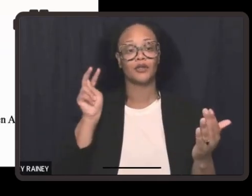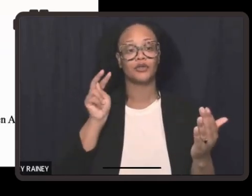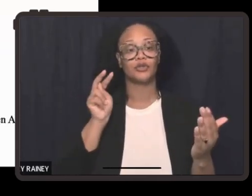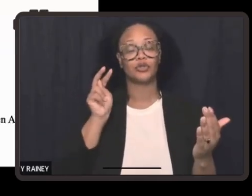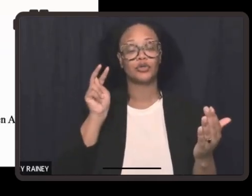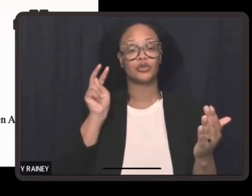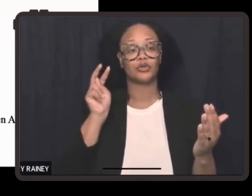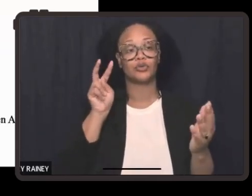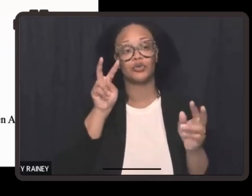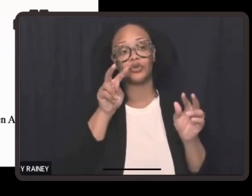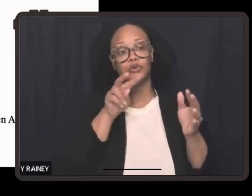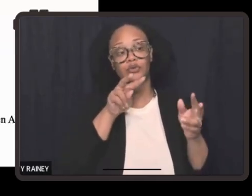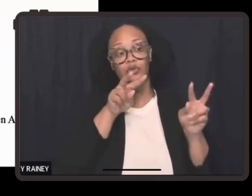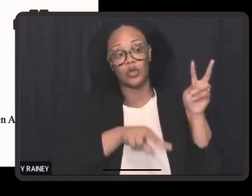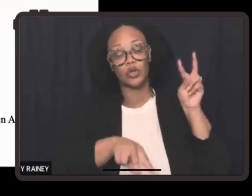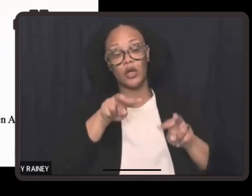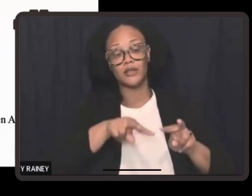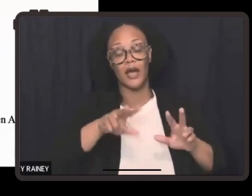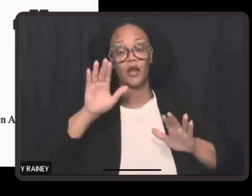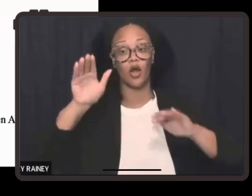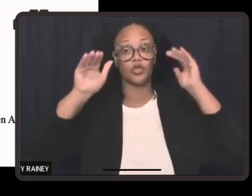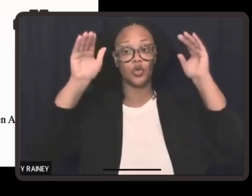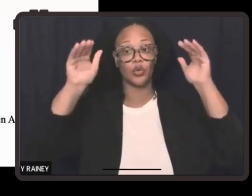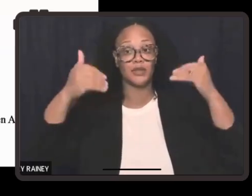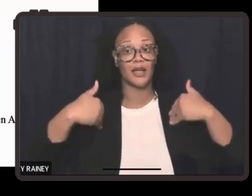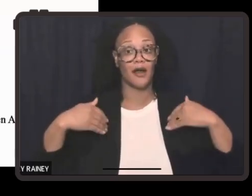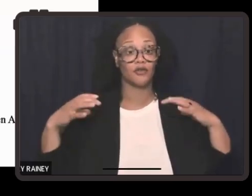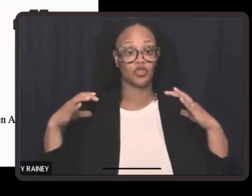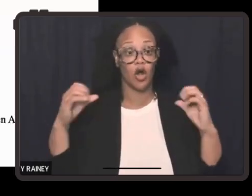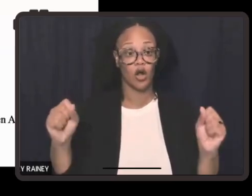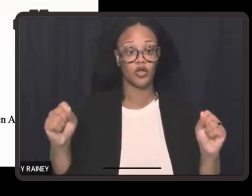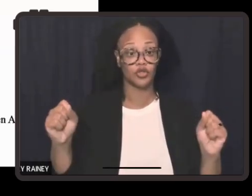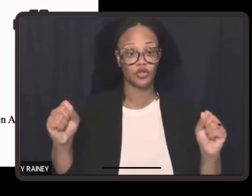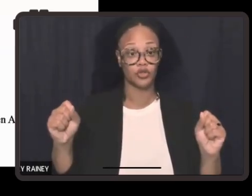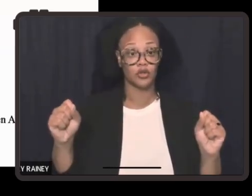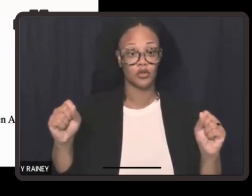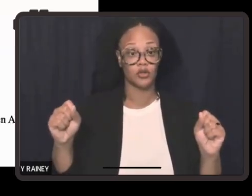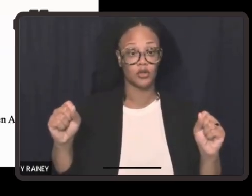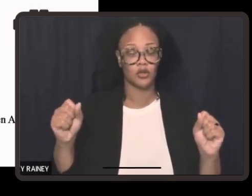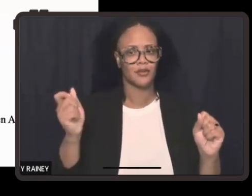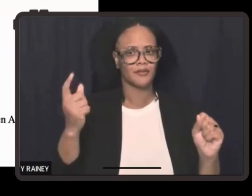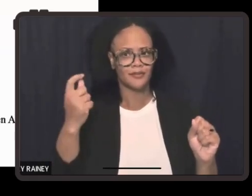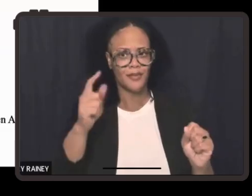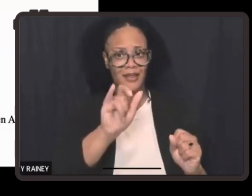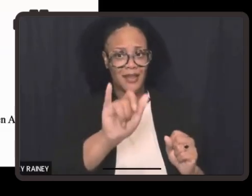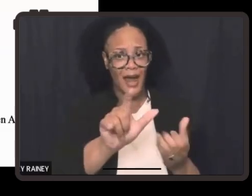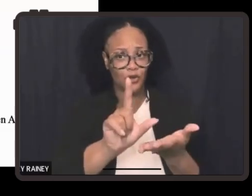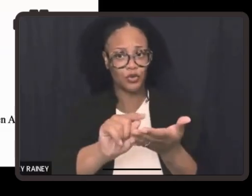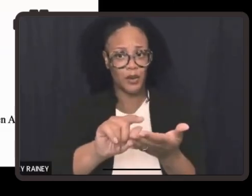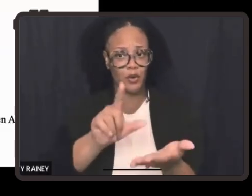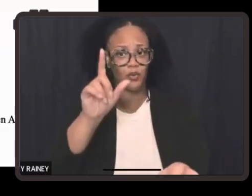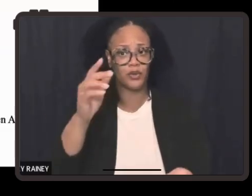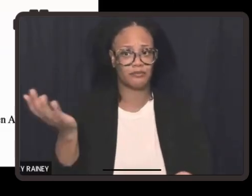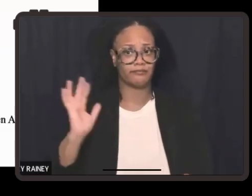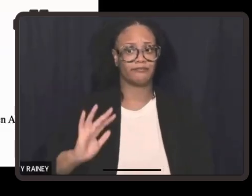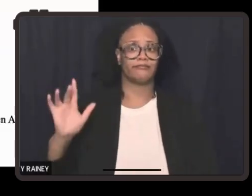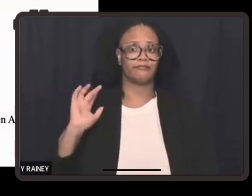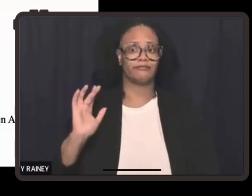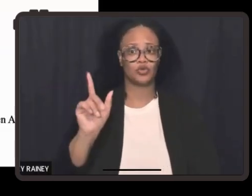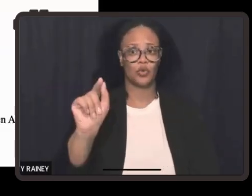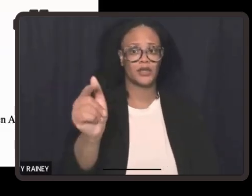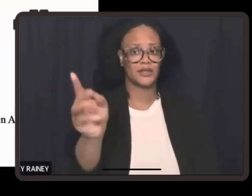adult issues with charge syndrome, this was back in, the paper was published in 2016. So as Claudia said, we've got very